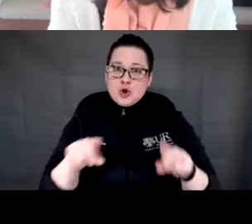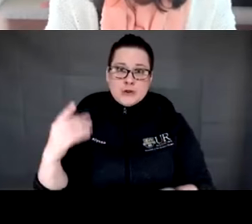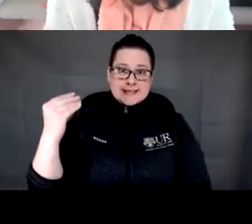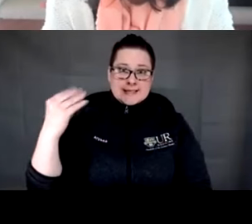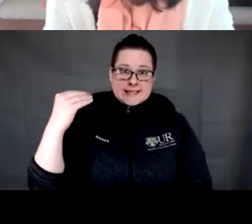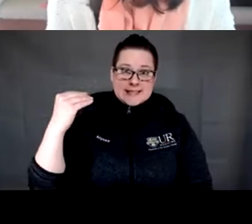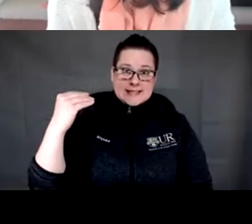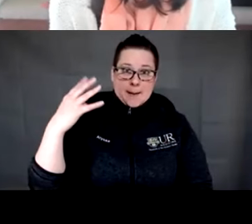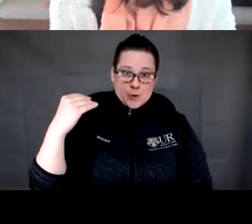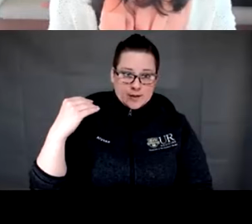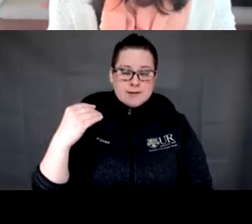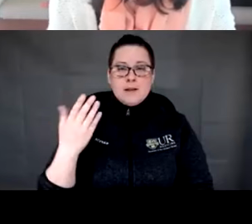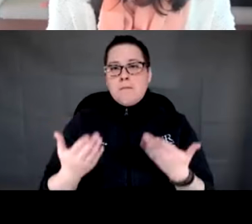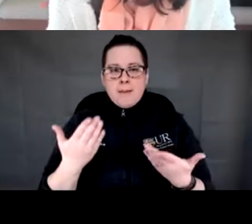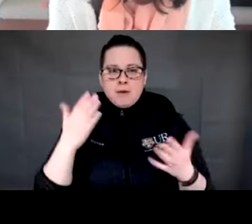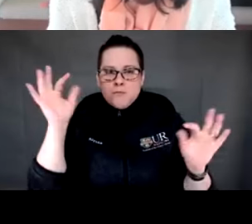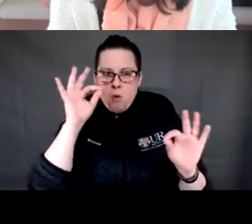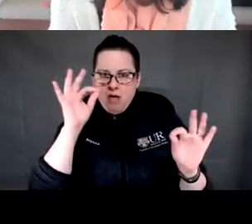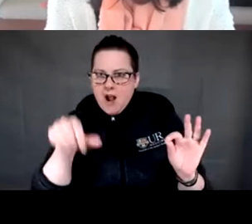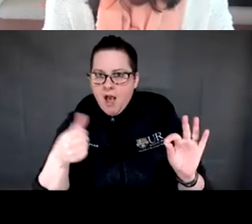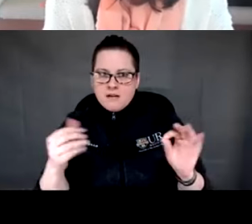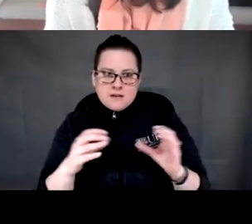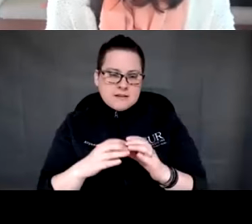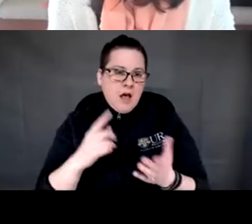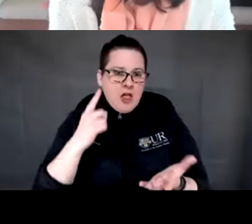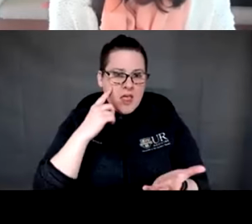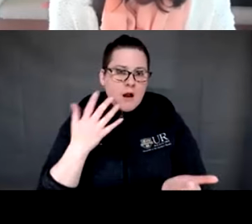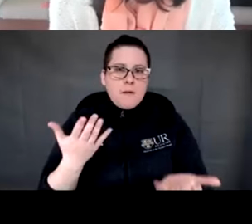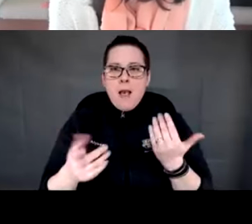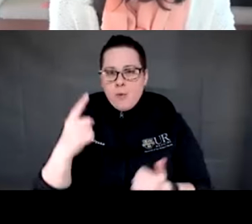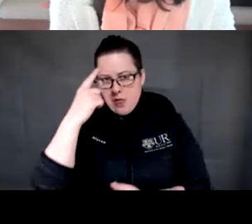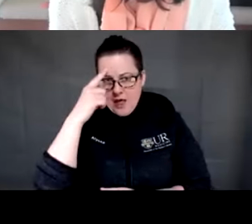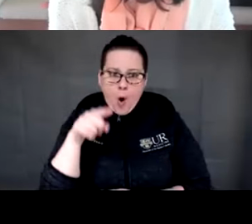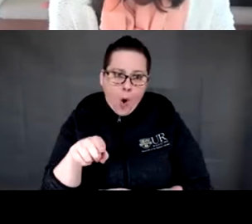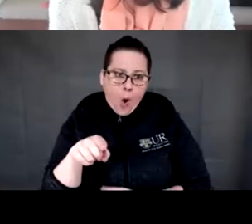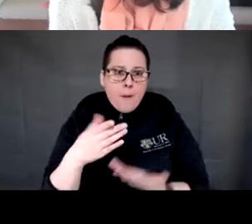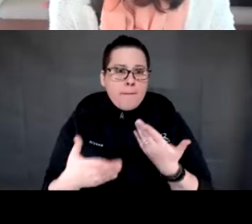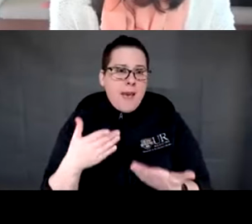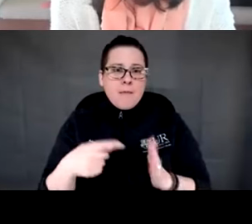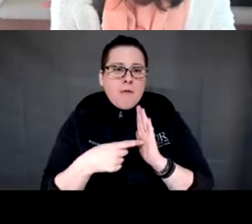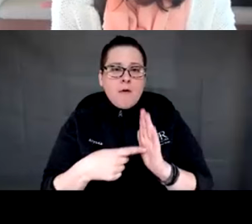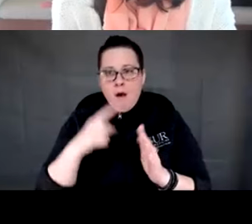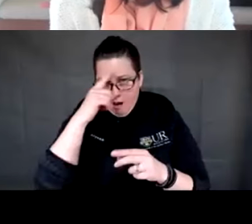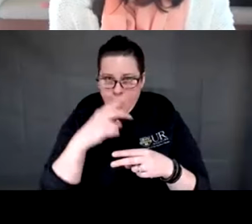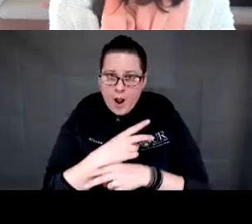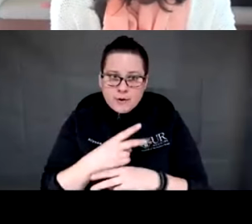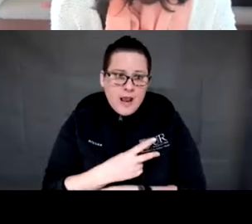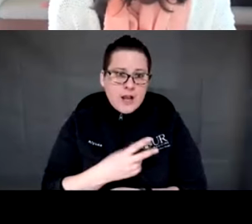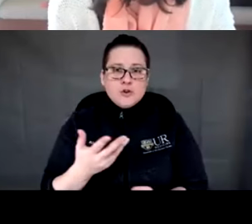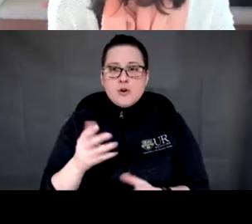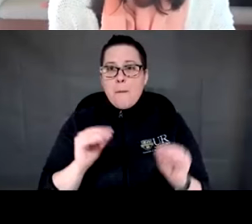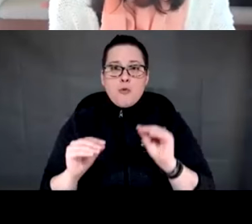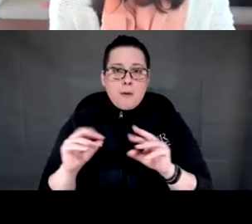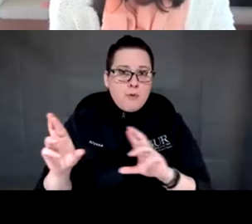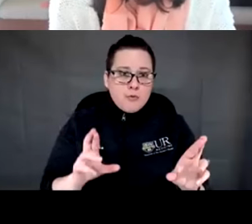And maybe, you know, without knowing anything else about the cell, you think that you might think that this could reflect some computation that you like, maybe movement preparation